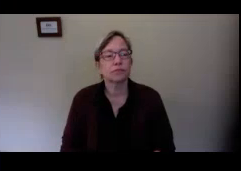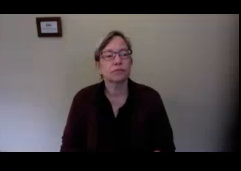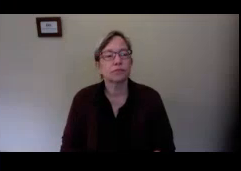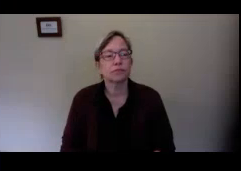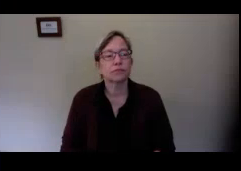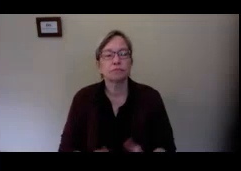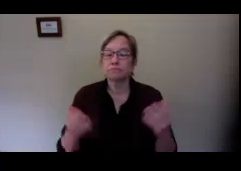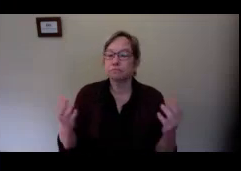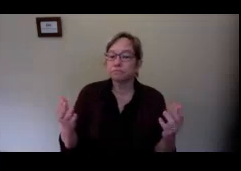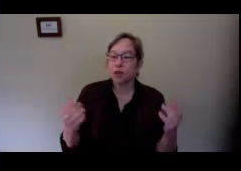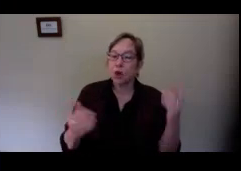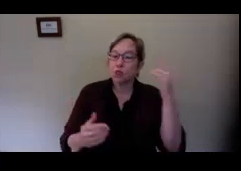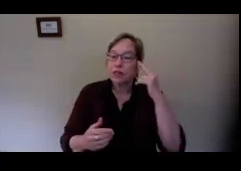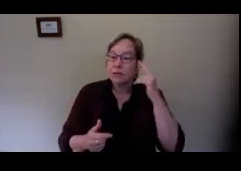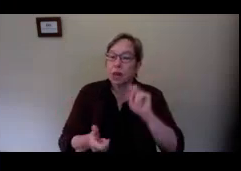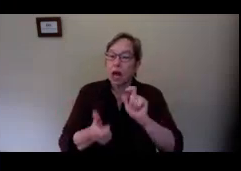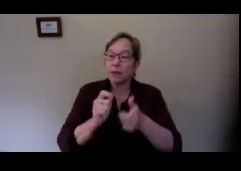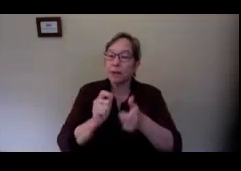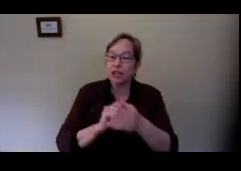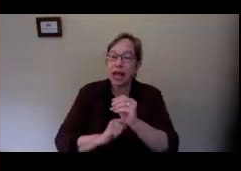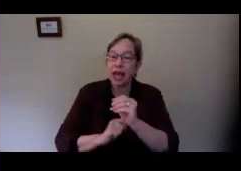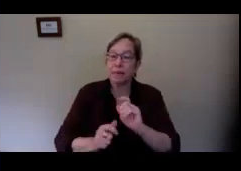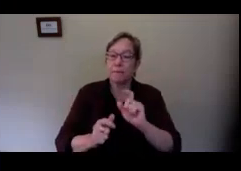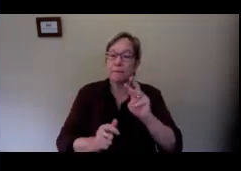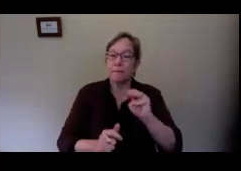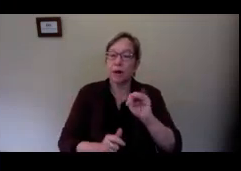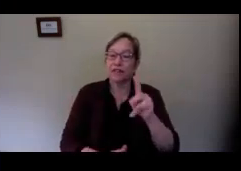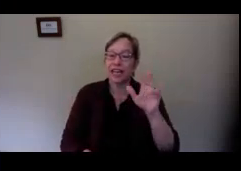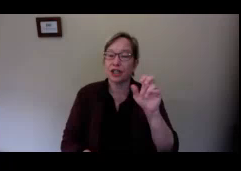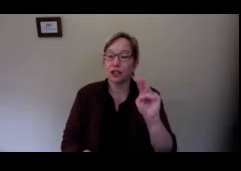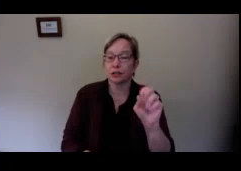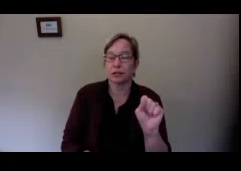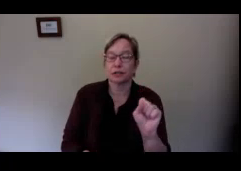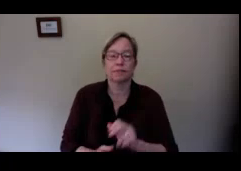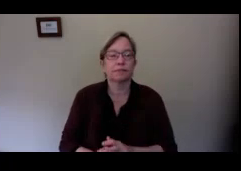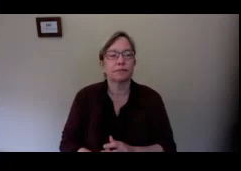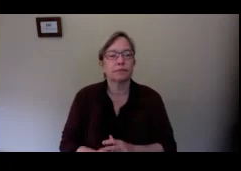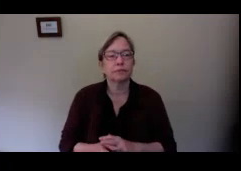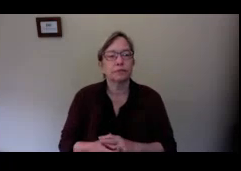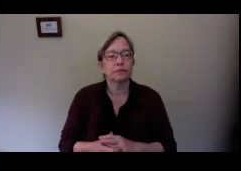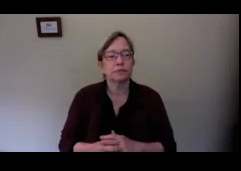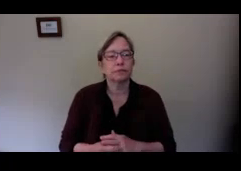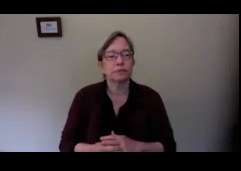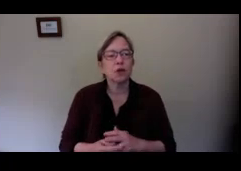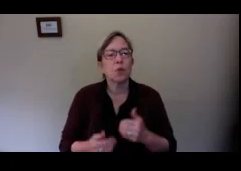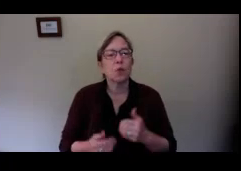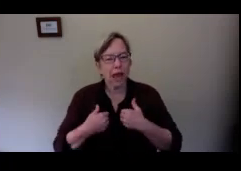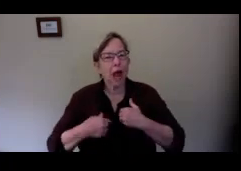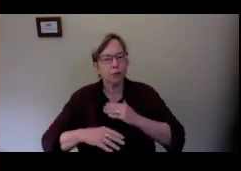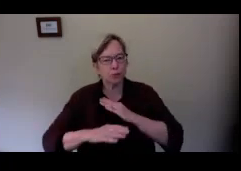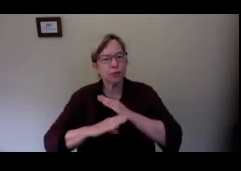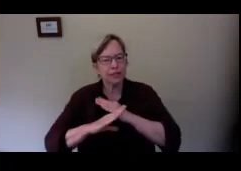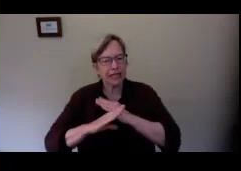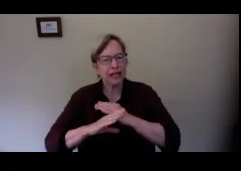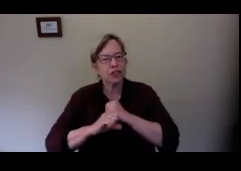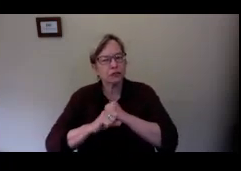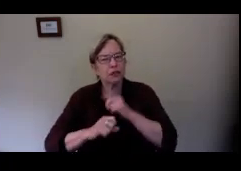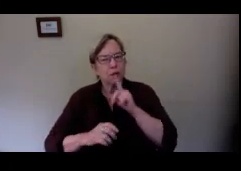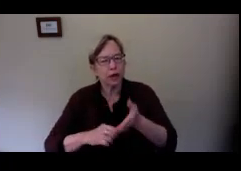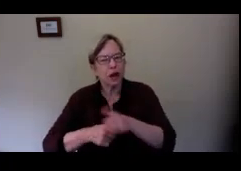So reasonable accommodations and modifications. In addition to the protections we covered so far, individuals